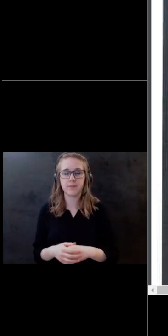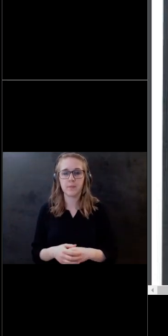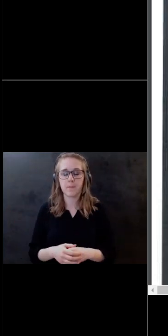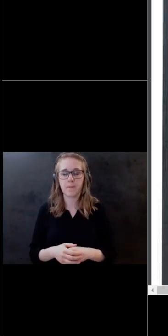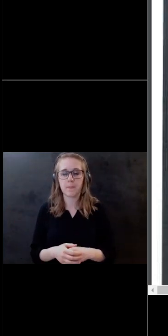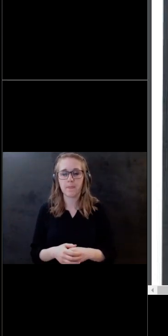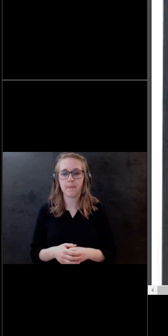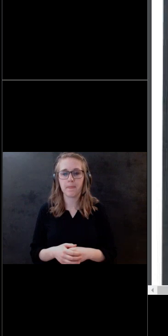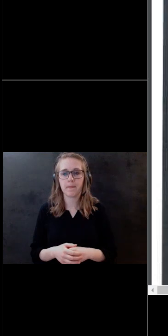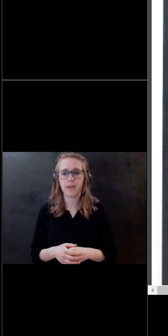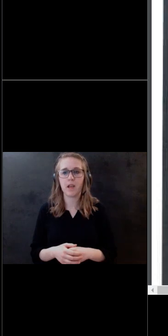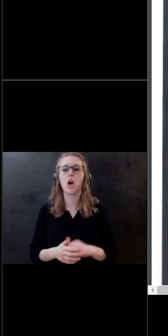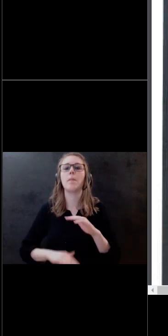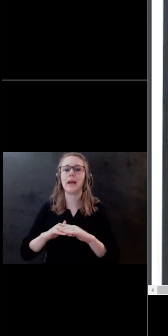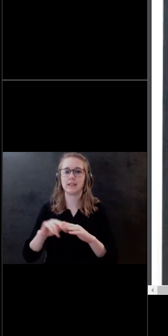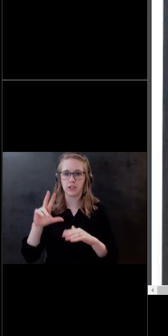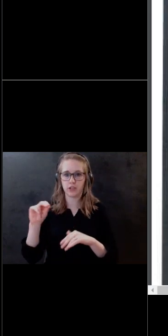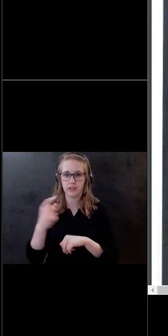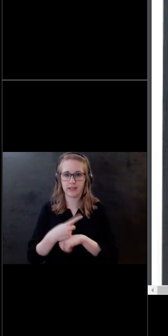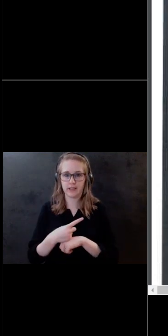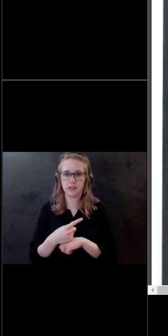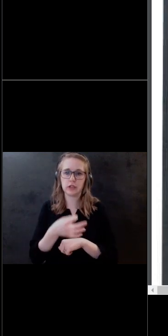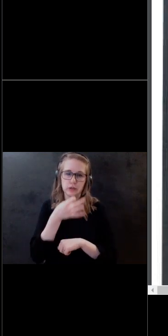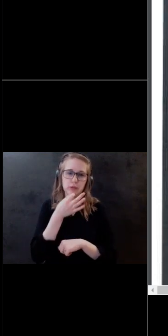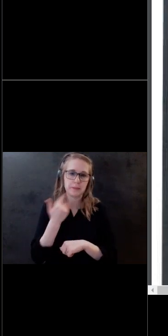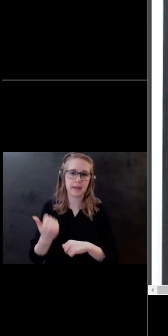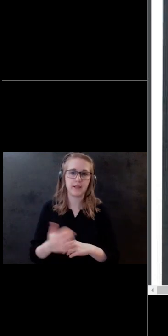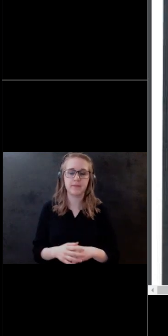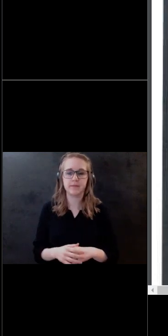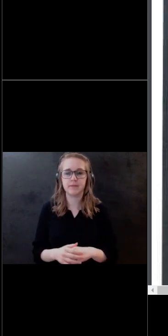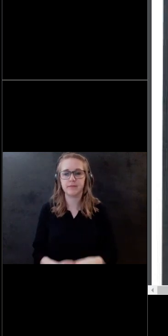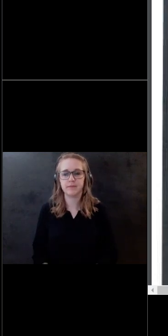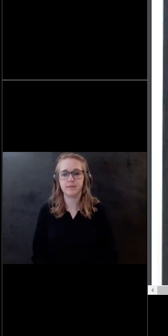at least, maximum 30 days. Okay. The sooner the better, obviously. Okay.